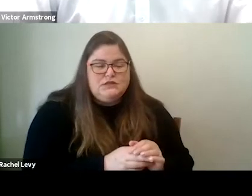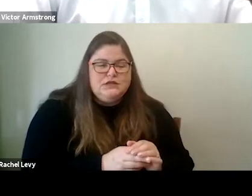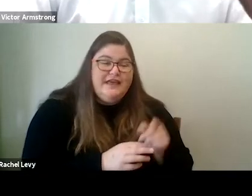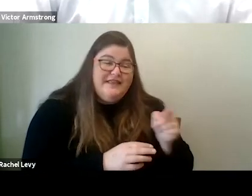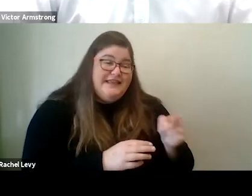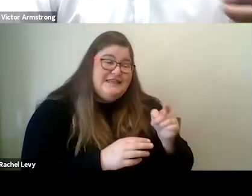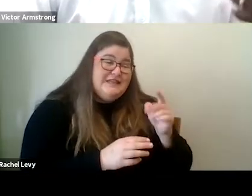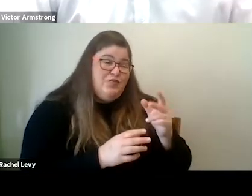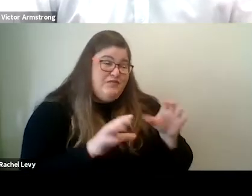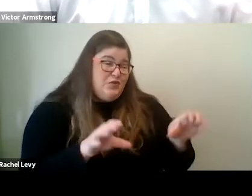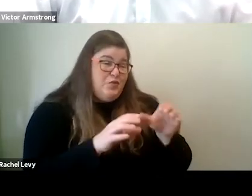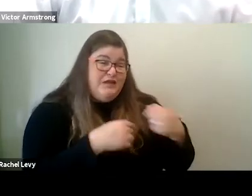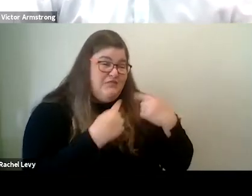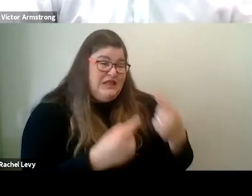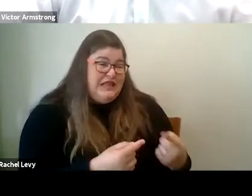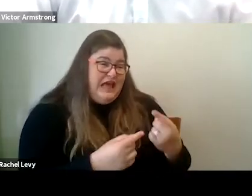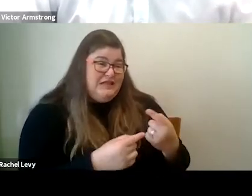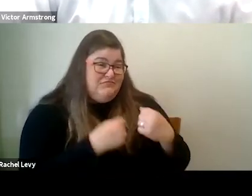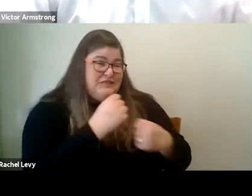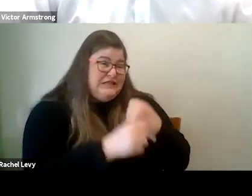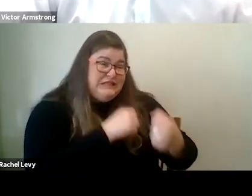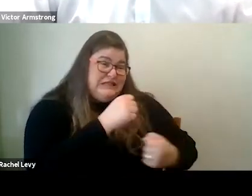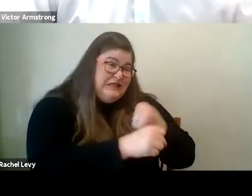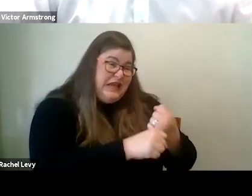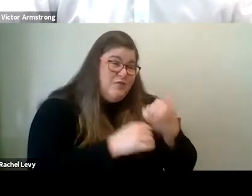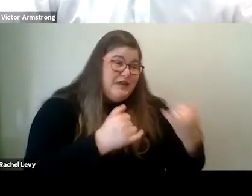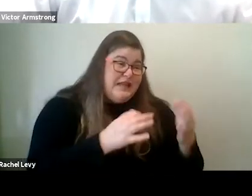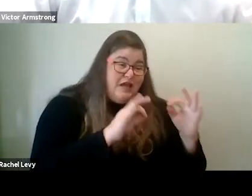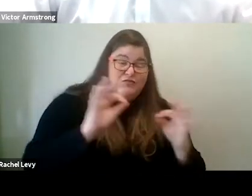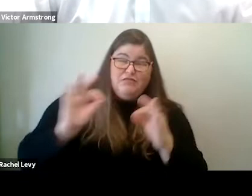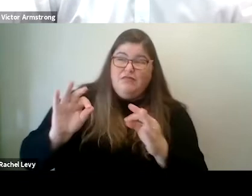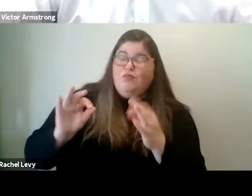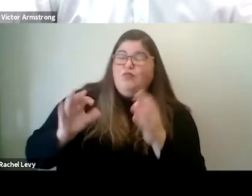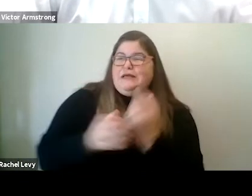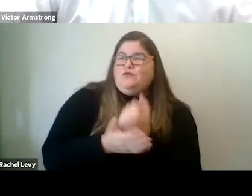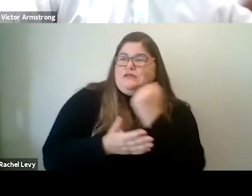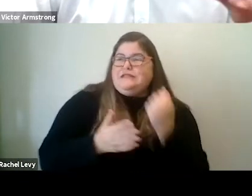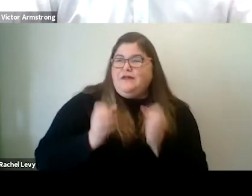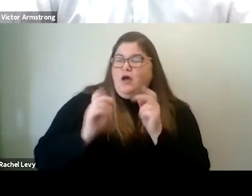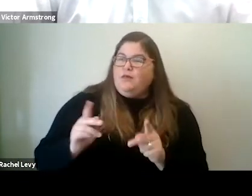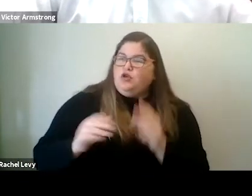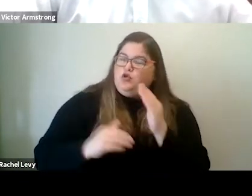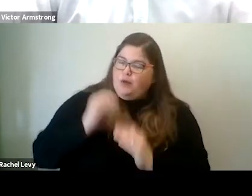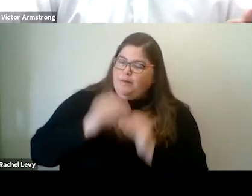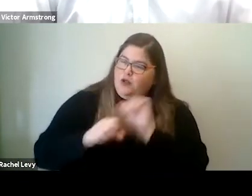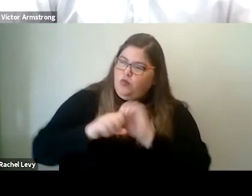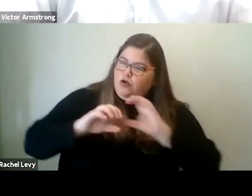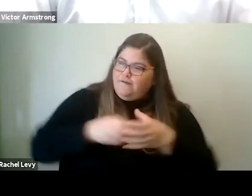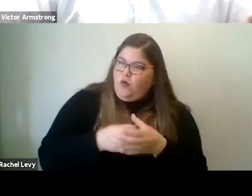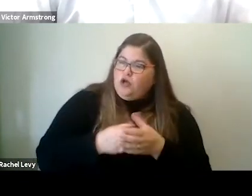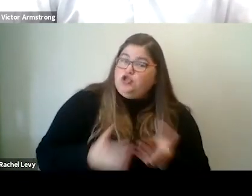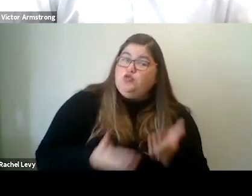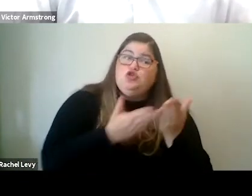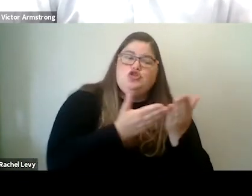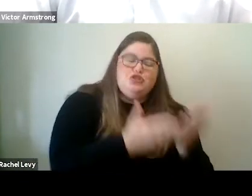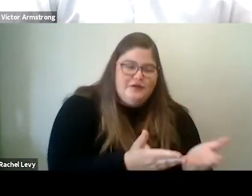decades. We can seize the opportunity to build a workforce that mirrors the populations served. Currently, while African